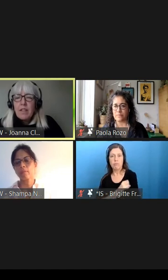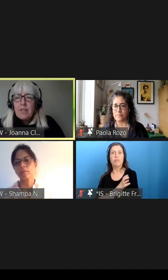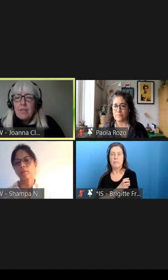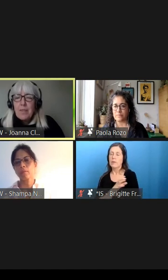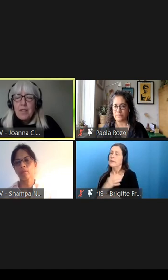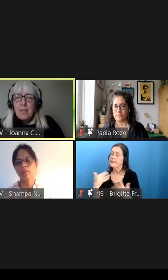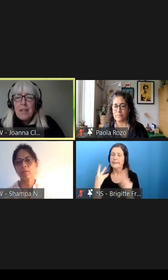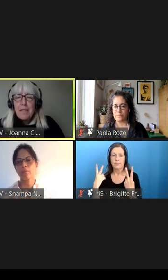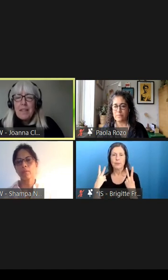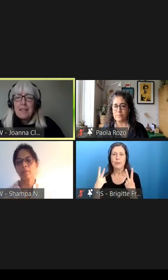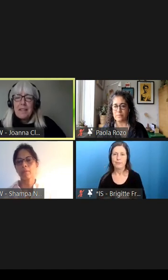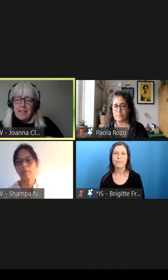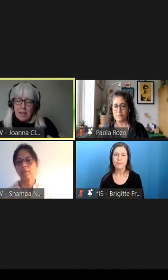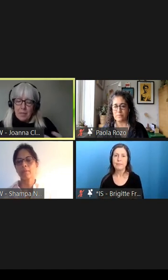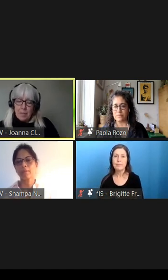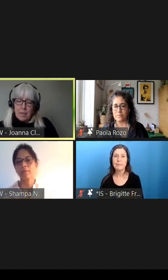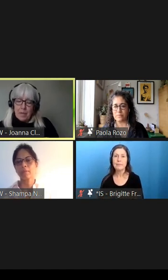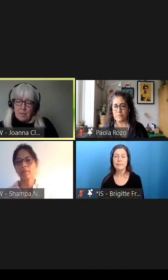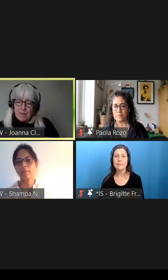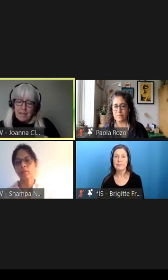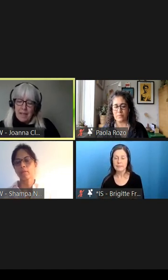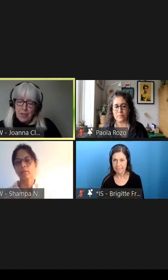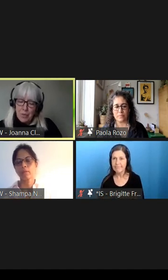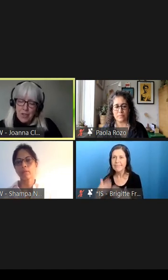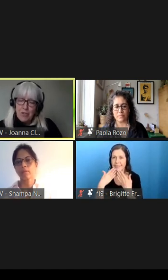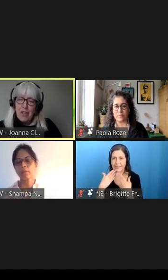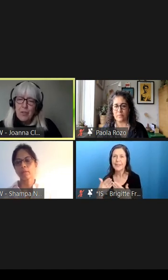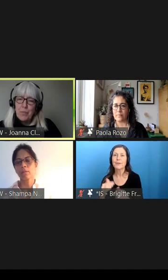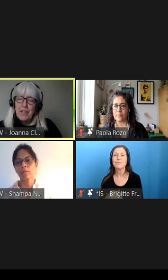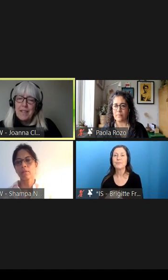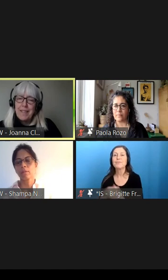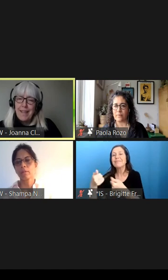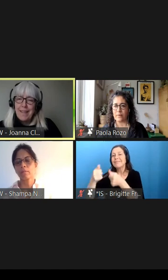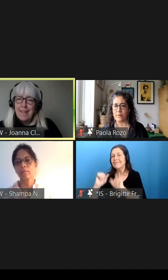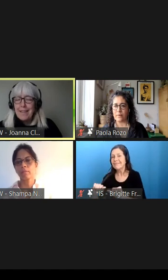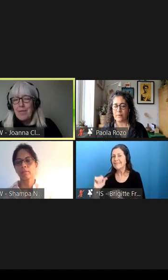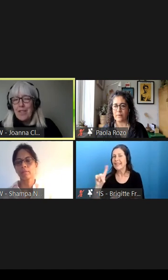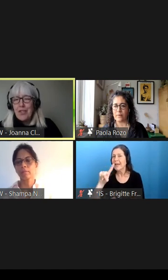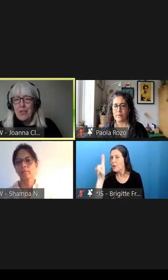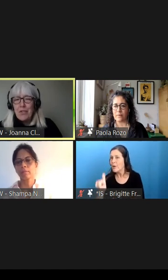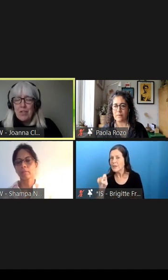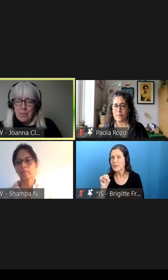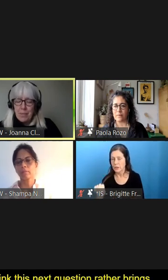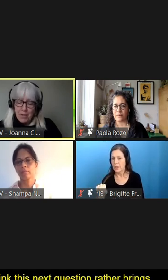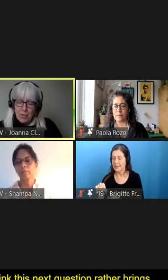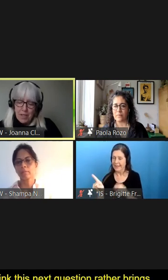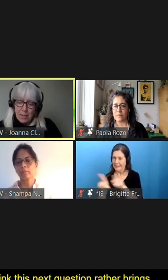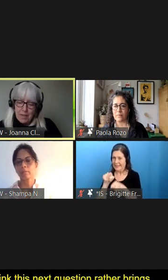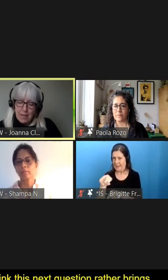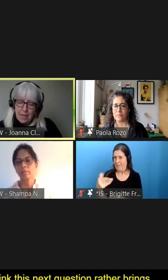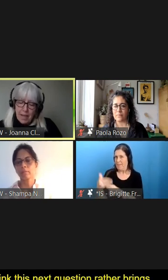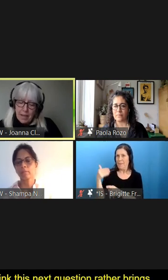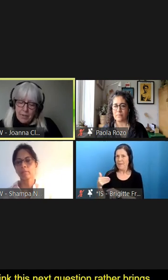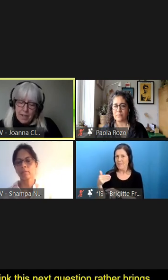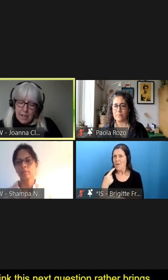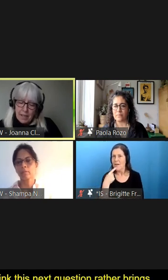thank you very much. I think this next question rather brings together some of the issues you've just been talking about, and